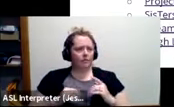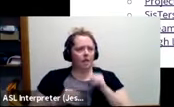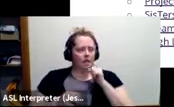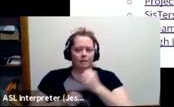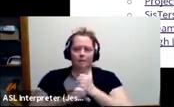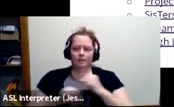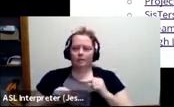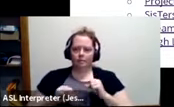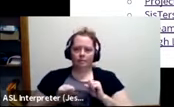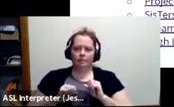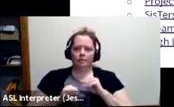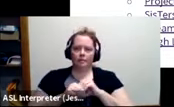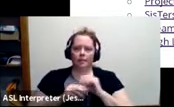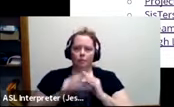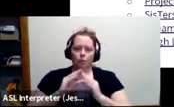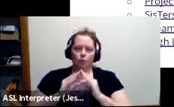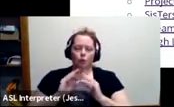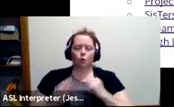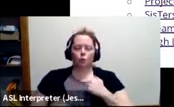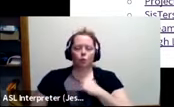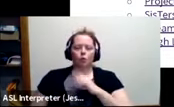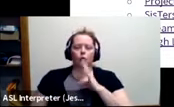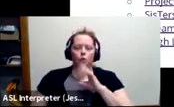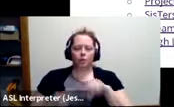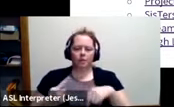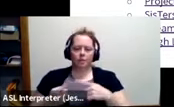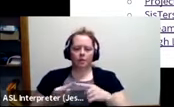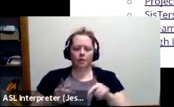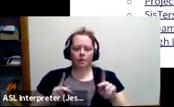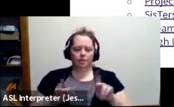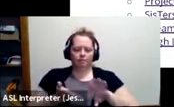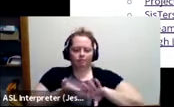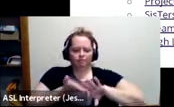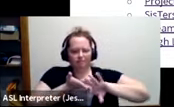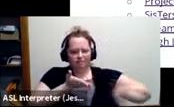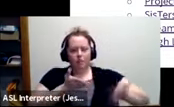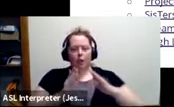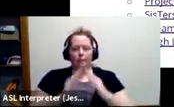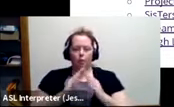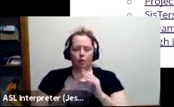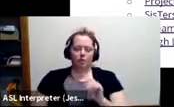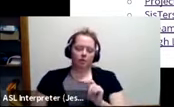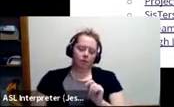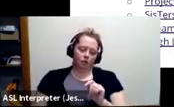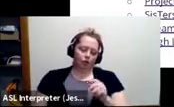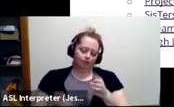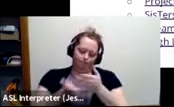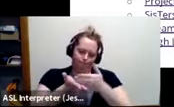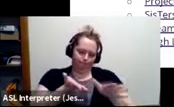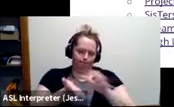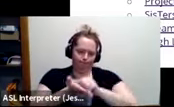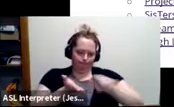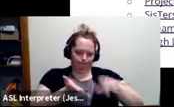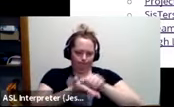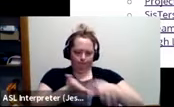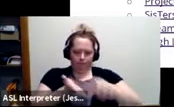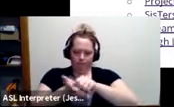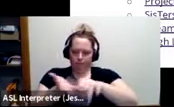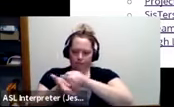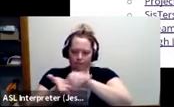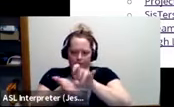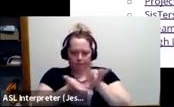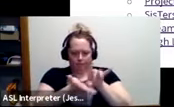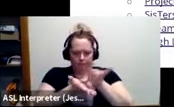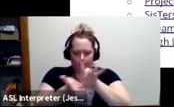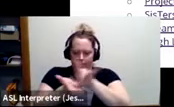we talk about gentrification all the time. We have to start thinking about gender gentrification and what that is looking like for